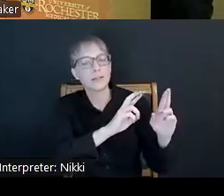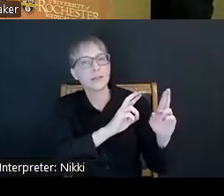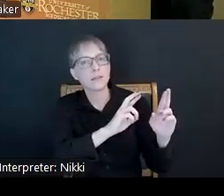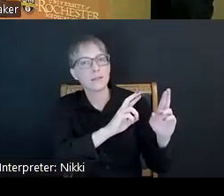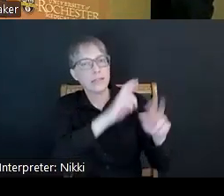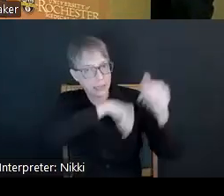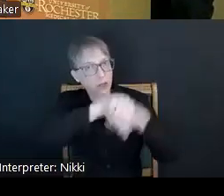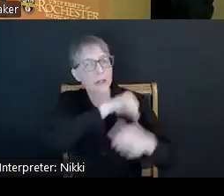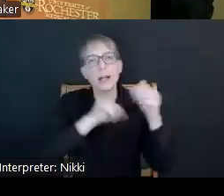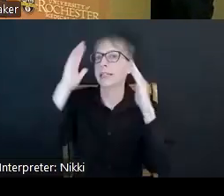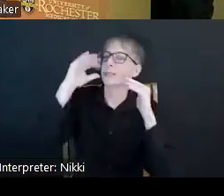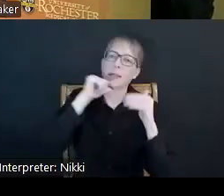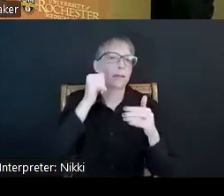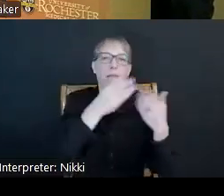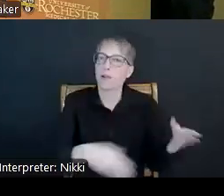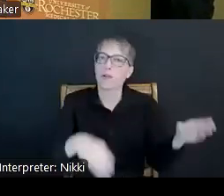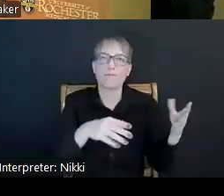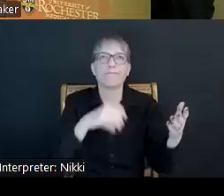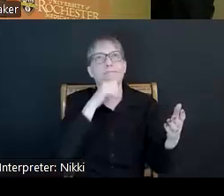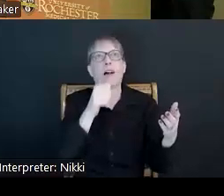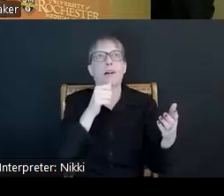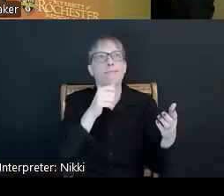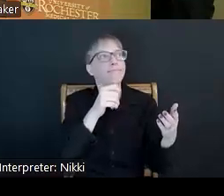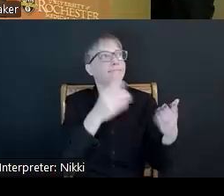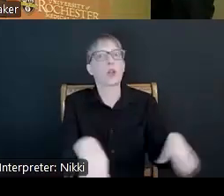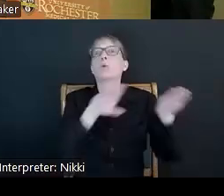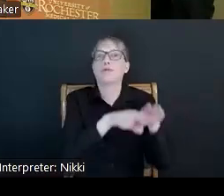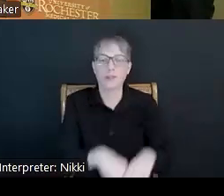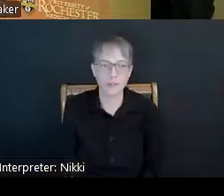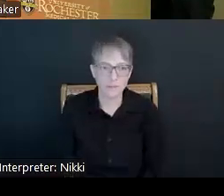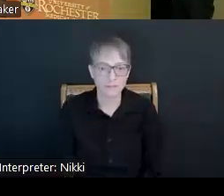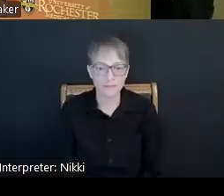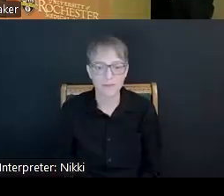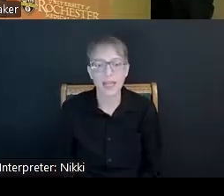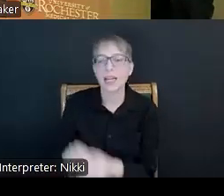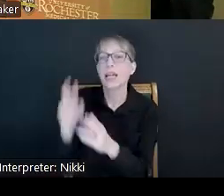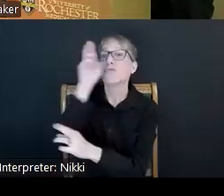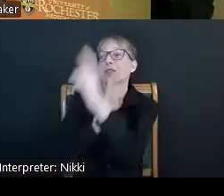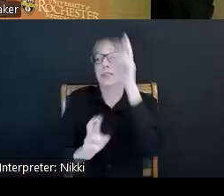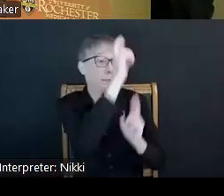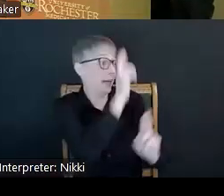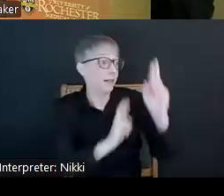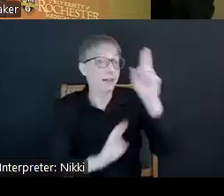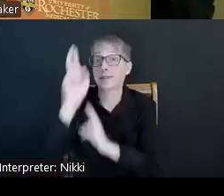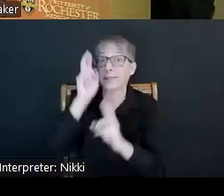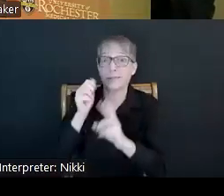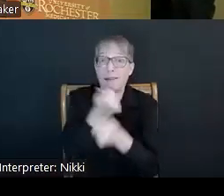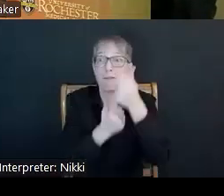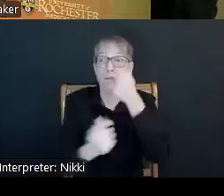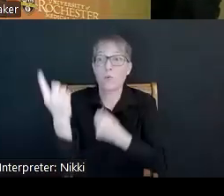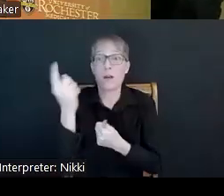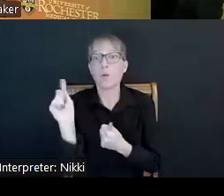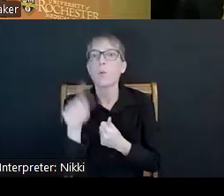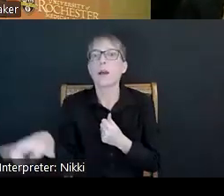will take continuous learning and practice. And then finally, respect where others are in their journeys. We're really hoping to keep a safe and